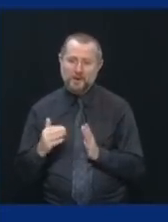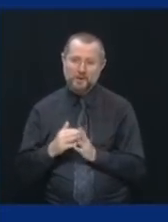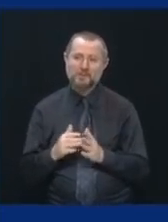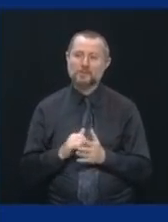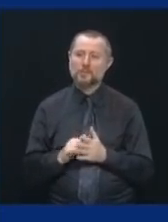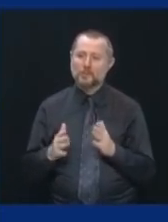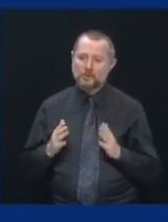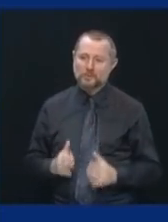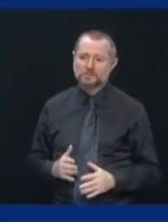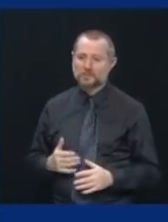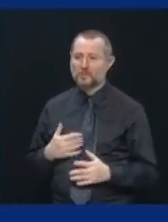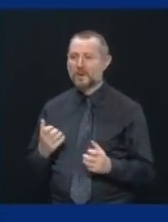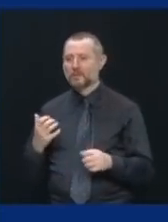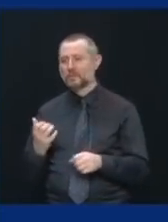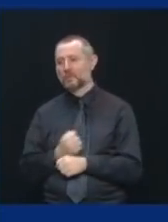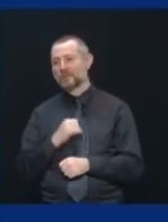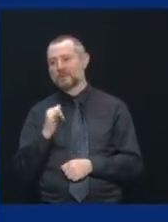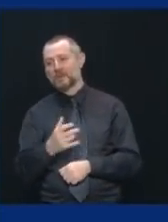are chasing